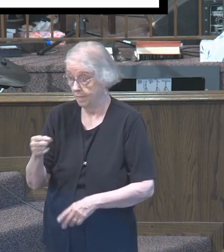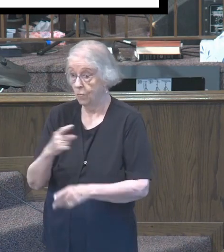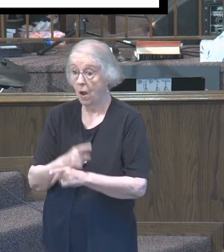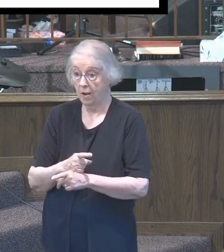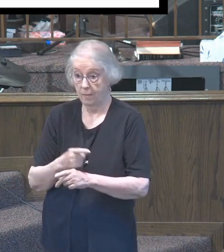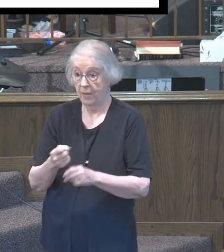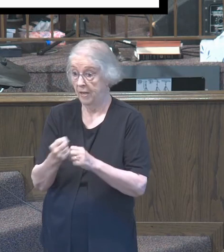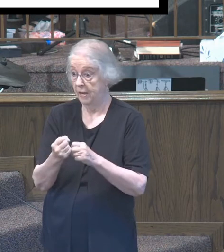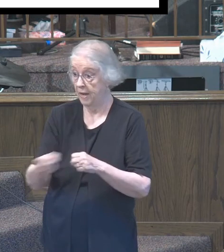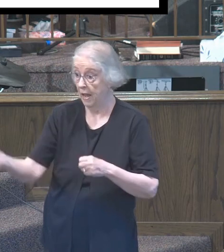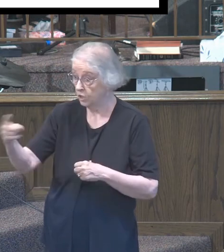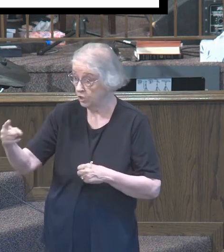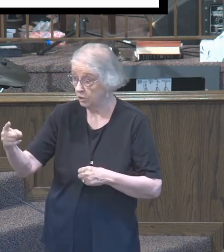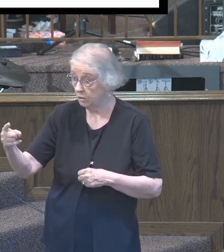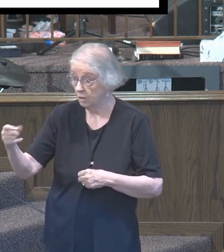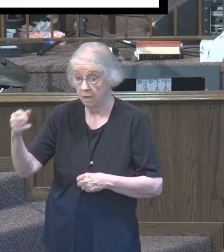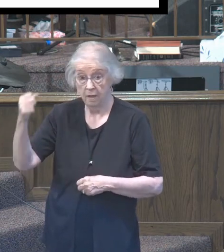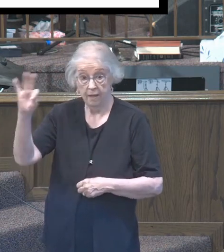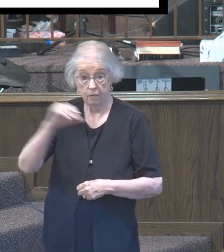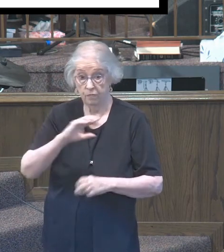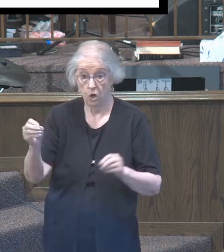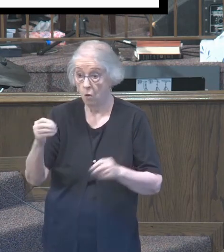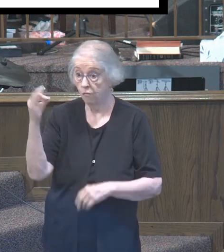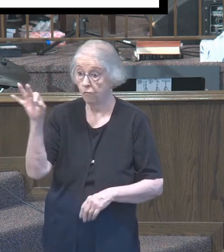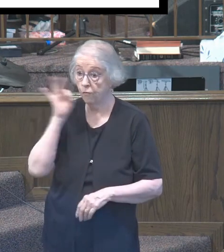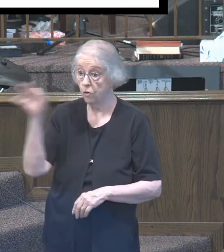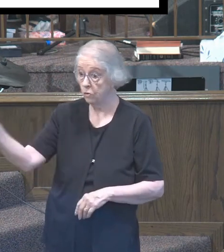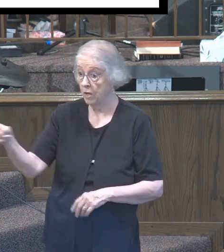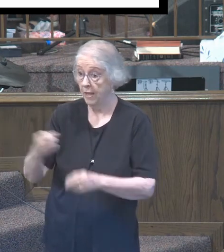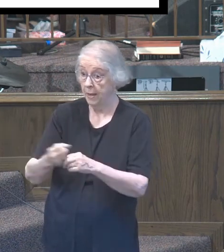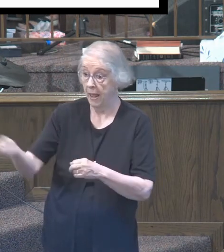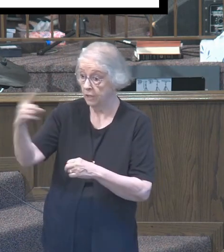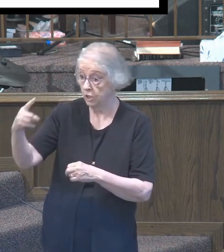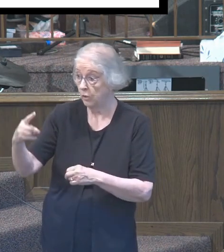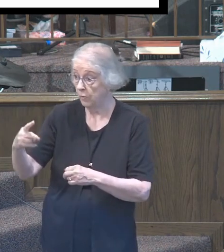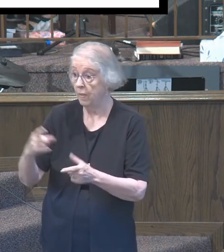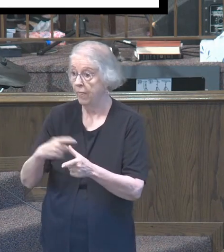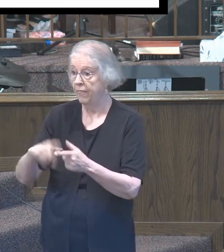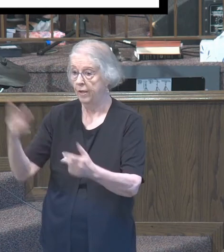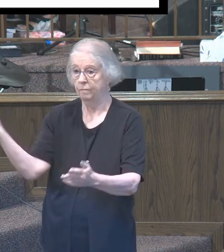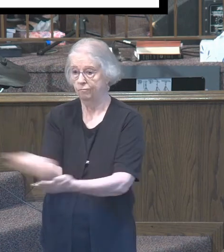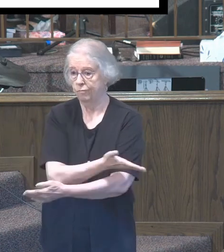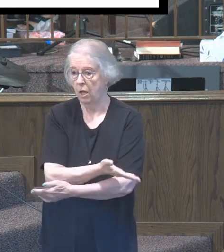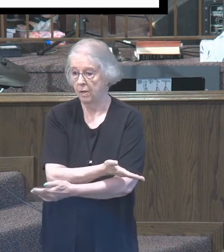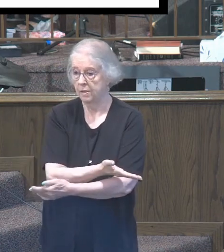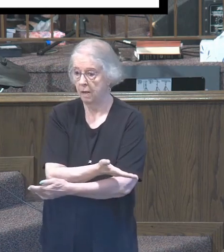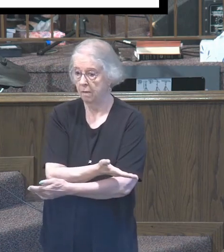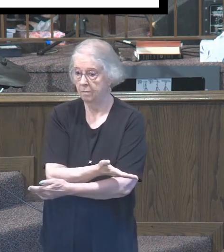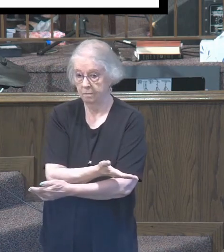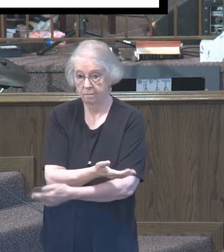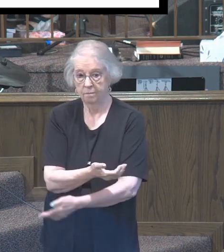You missed the boat. All you did was make yourselves important. You don't impress me one